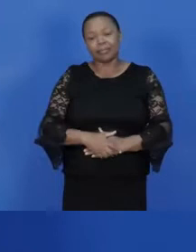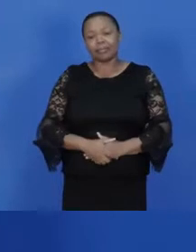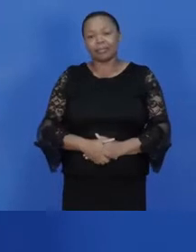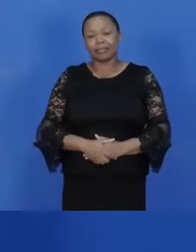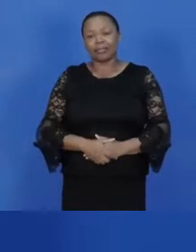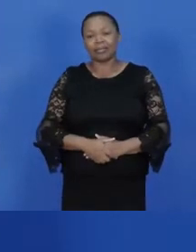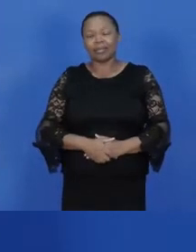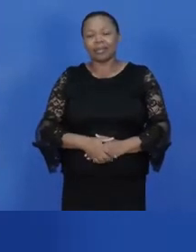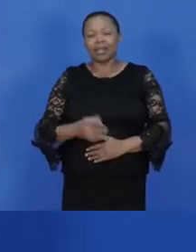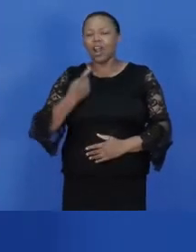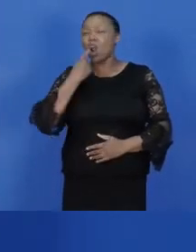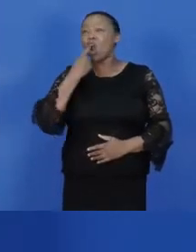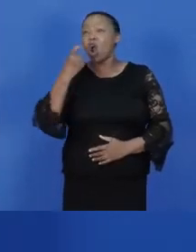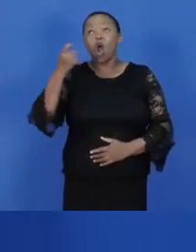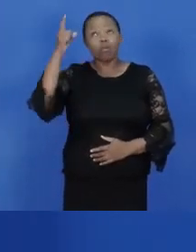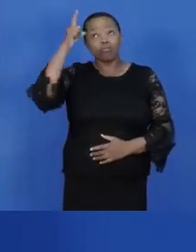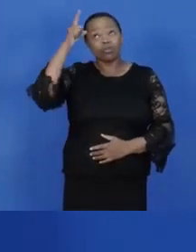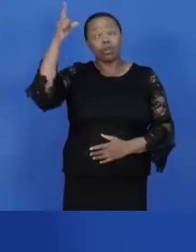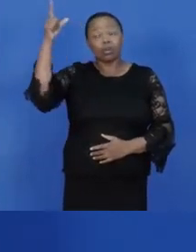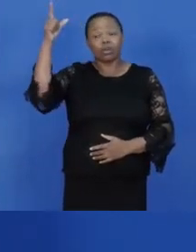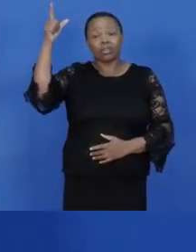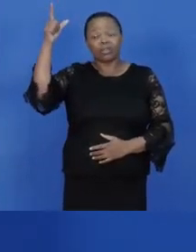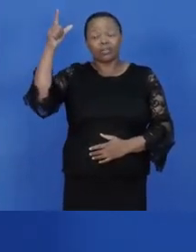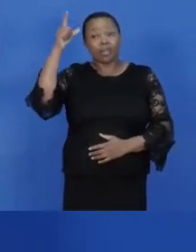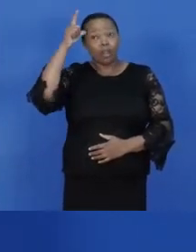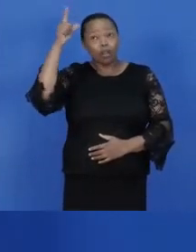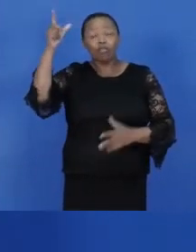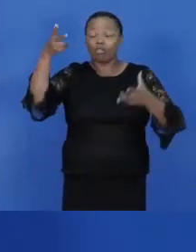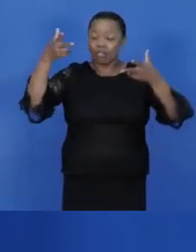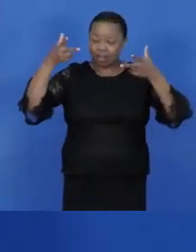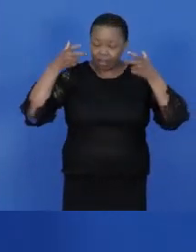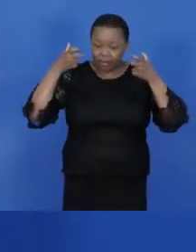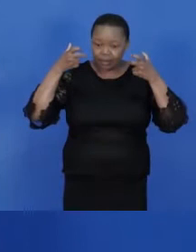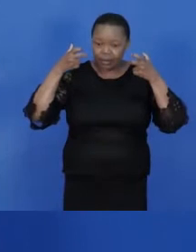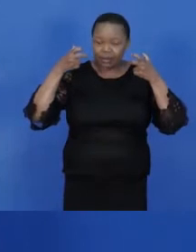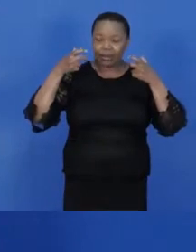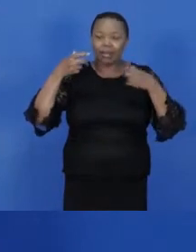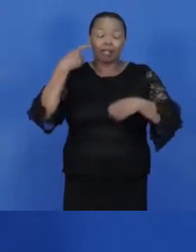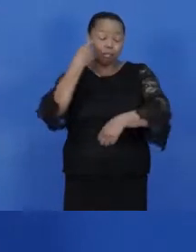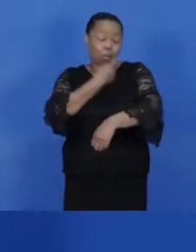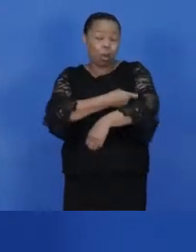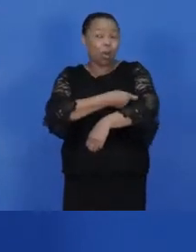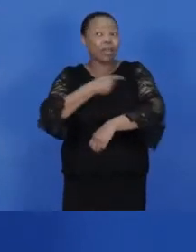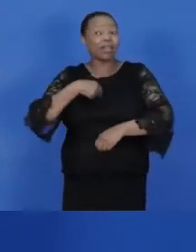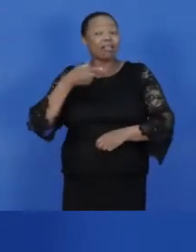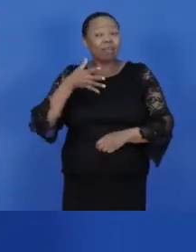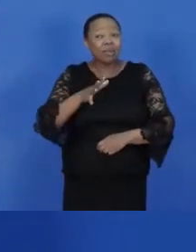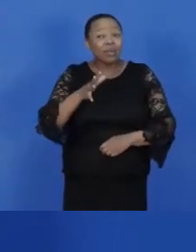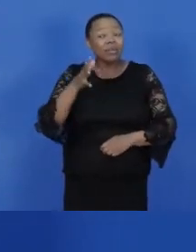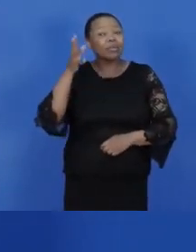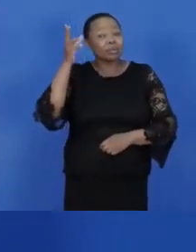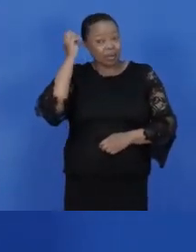troubles. He cried up to the Lord, and the Lord heard. This morning, I want you to understand that